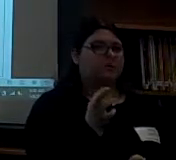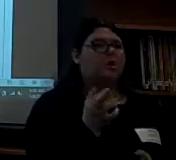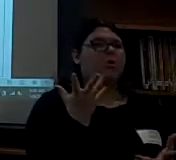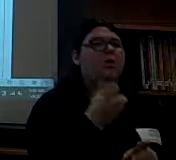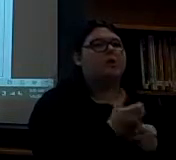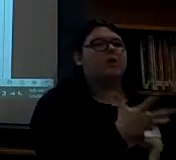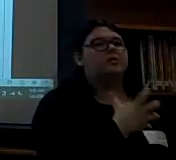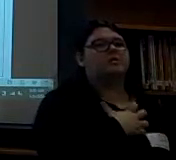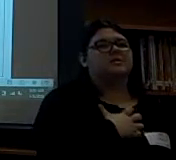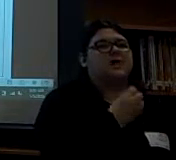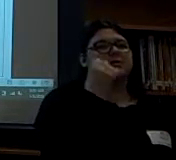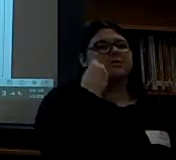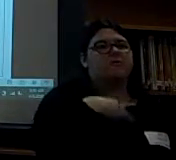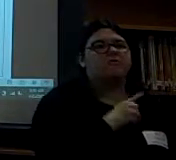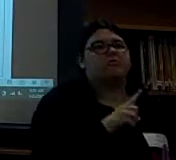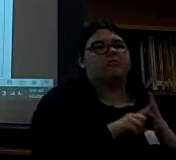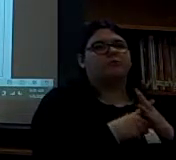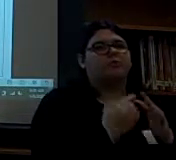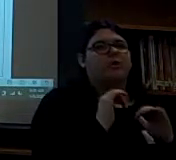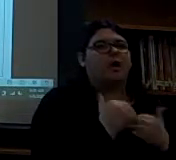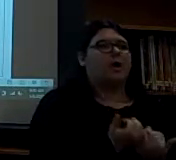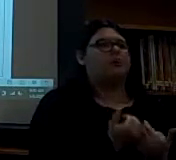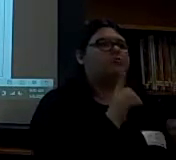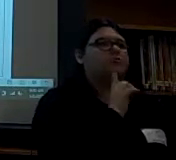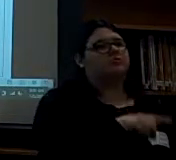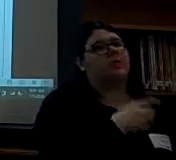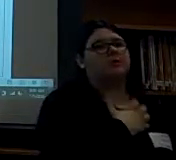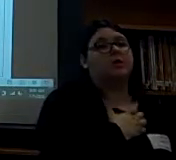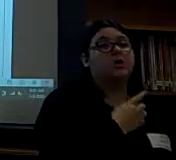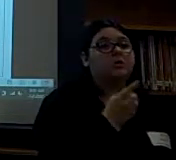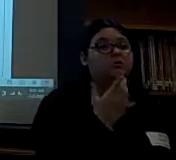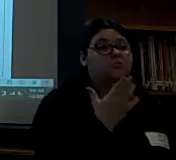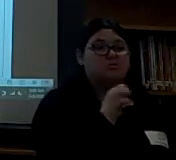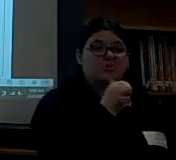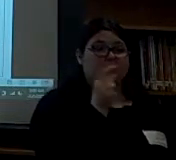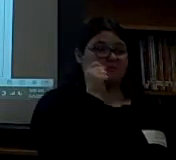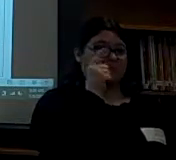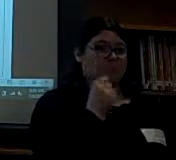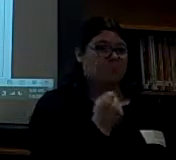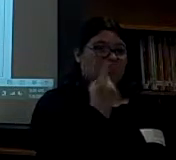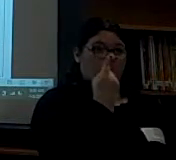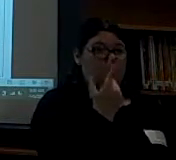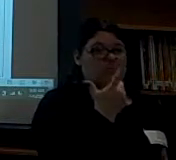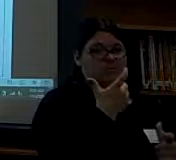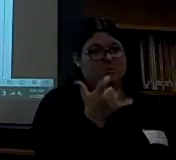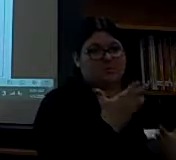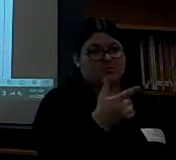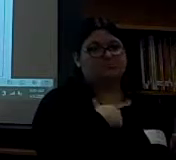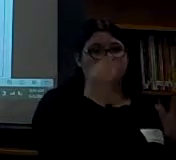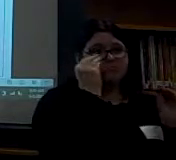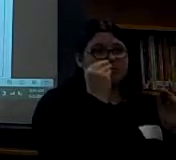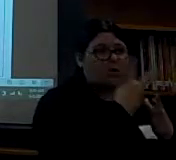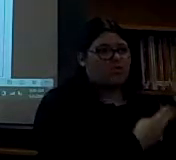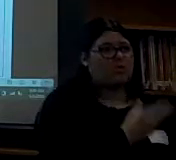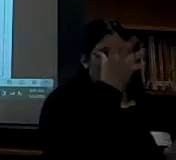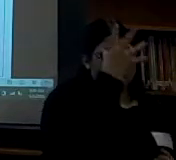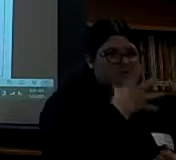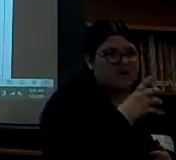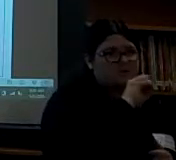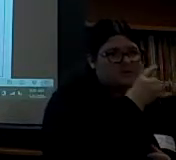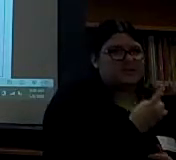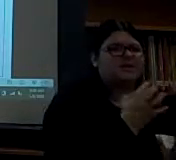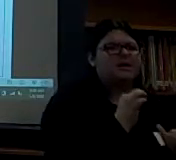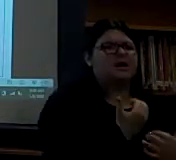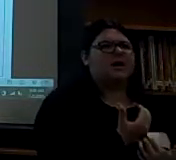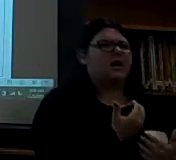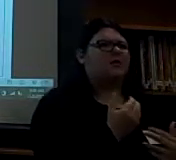yuck if we're actually going to get into how we address yuck, because you're probably not going to be surprised that one of the main things I teach both parents and kids is how